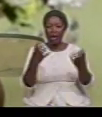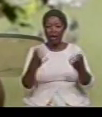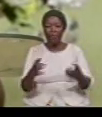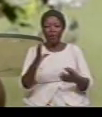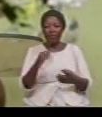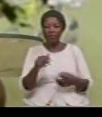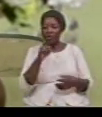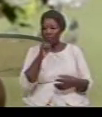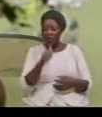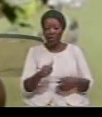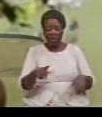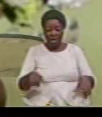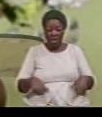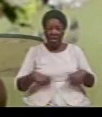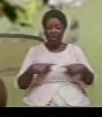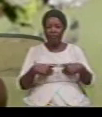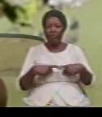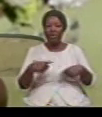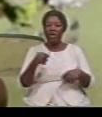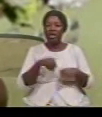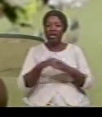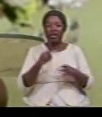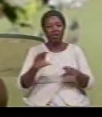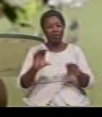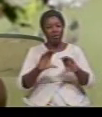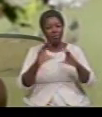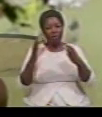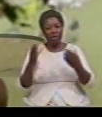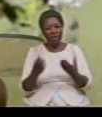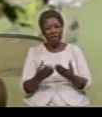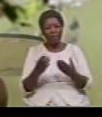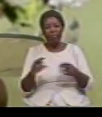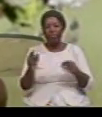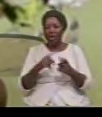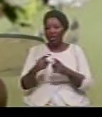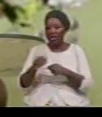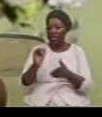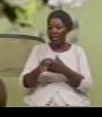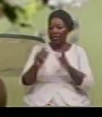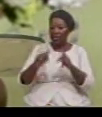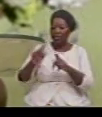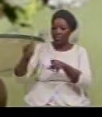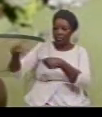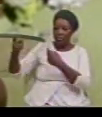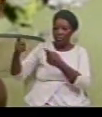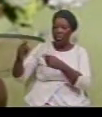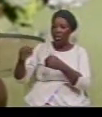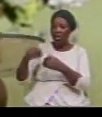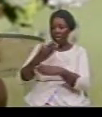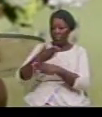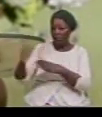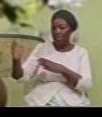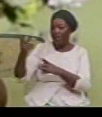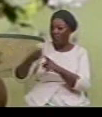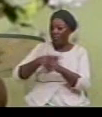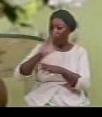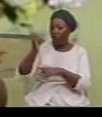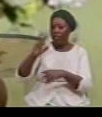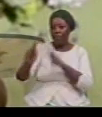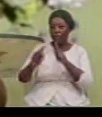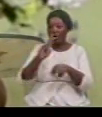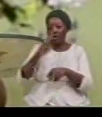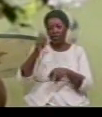not in the community of healthy people. Anytime the leper will come into the city, as I have read, he should